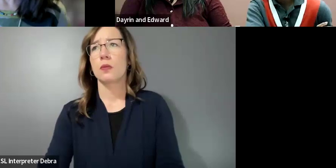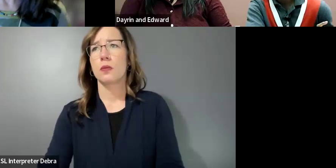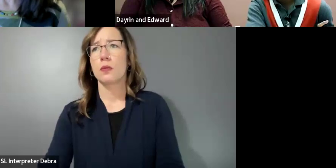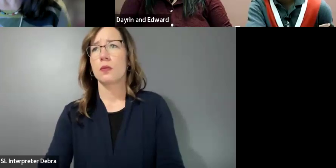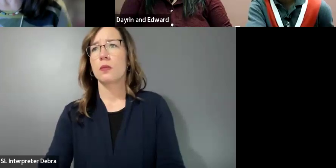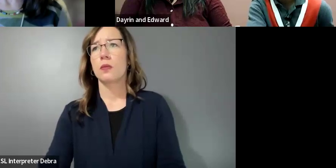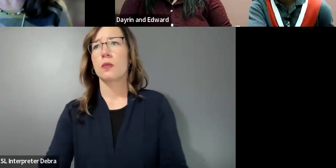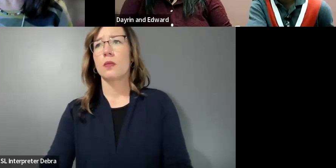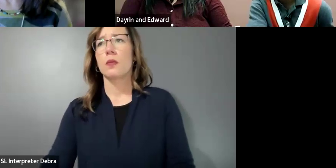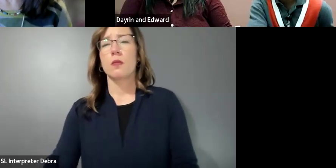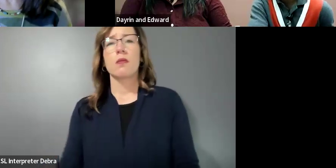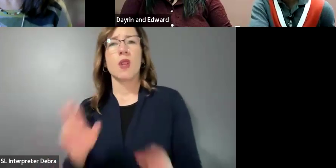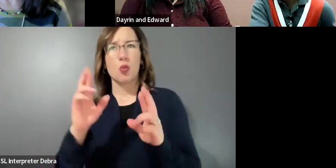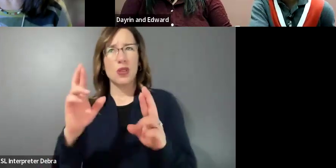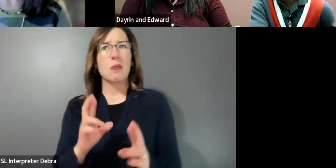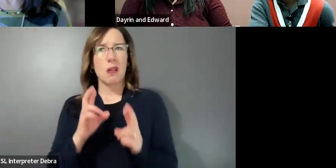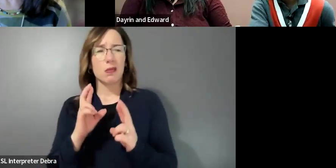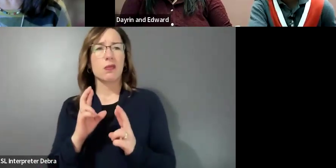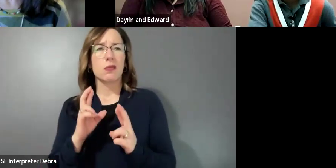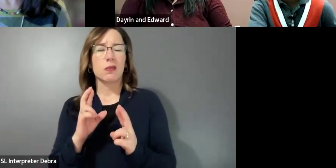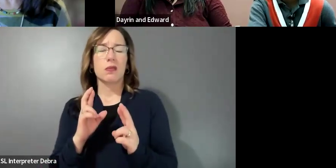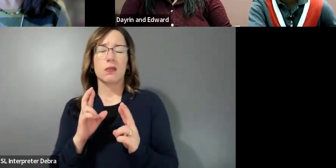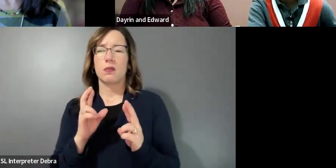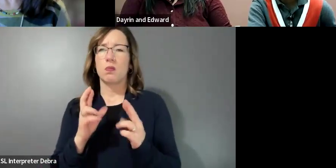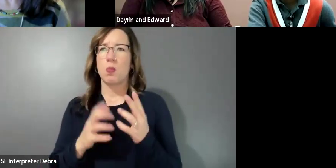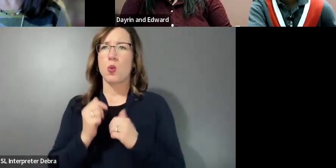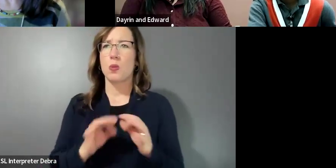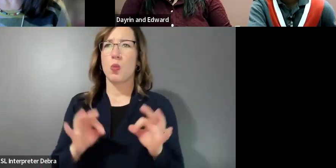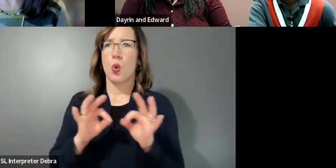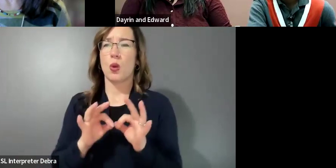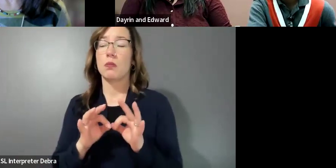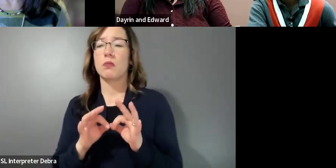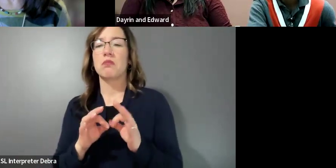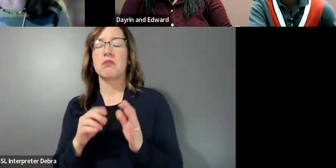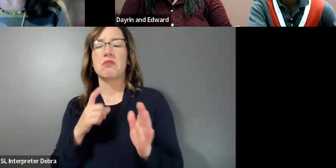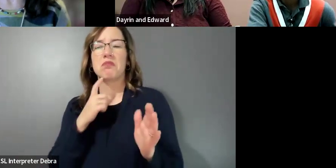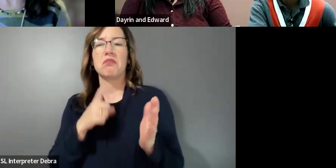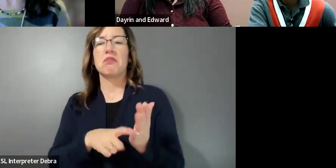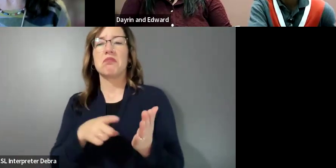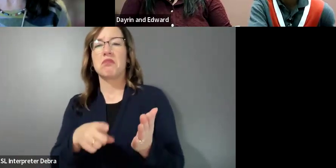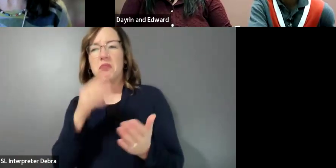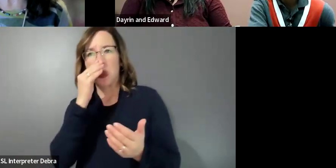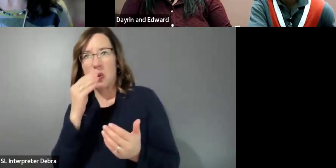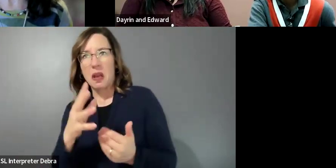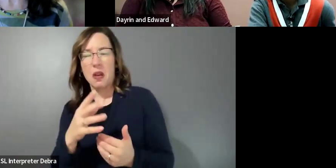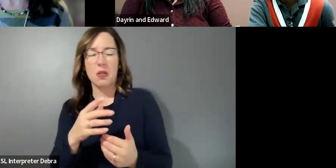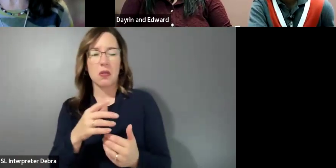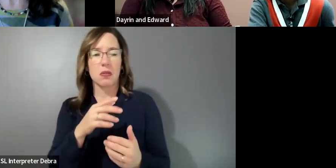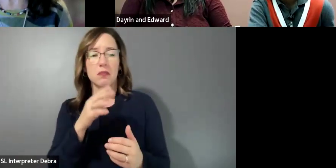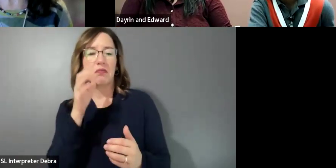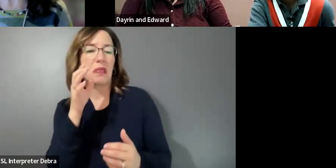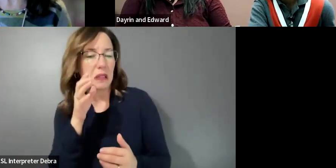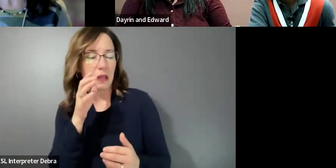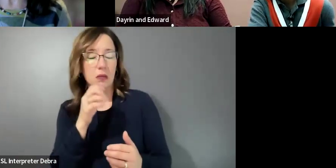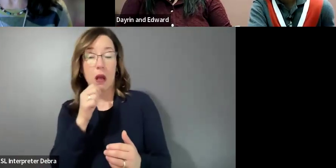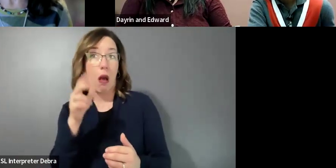For me, being treated with respect is the most important. You can tell if somebody doesn't care what you have to say or isn't